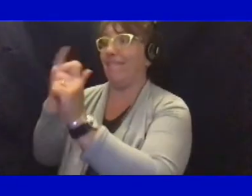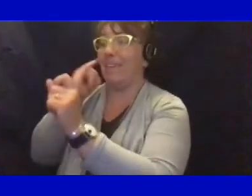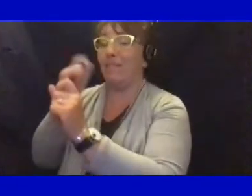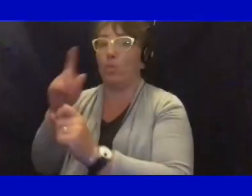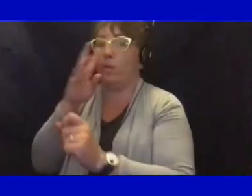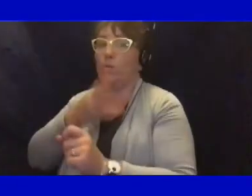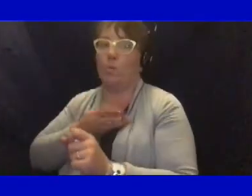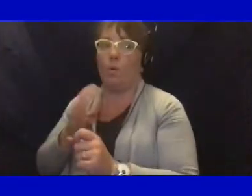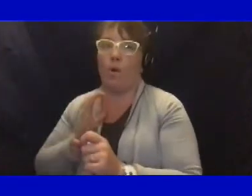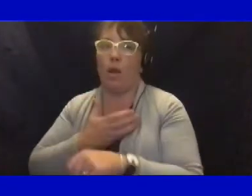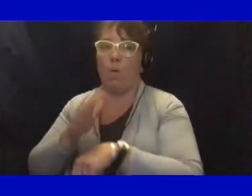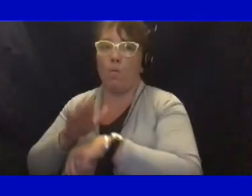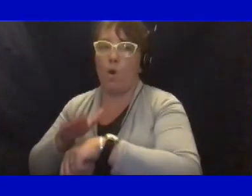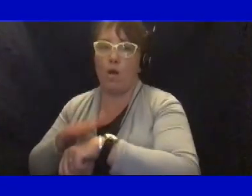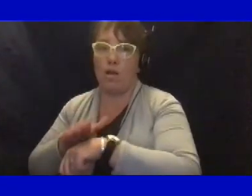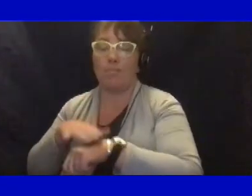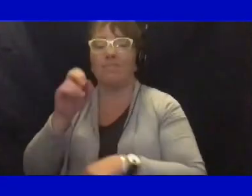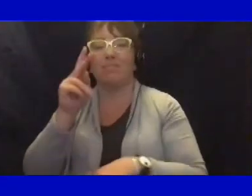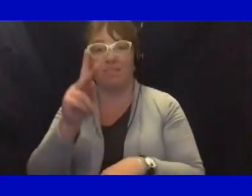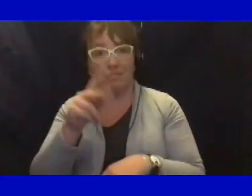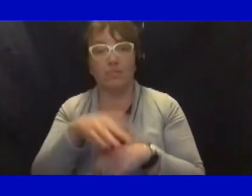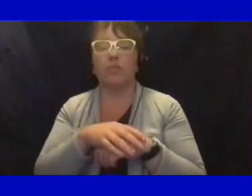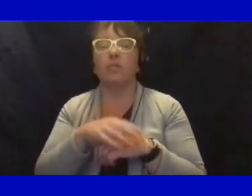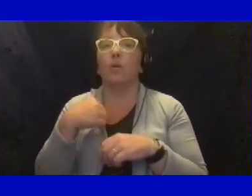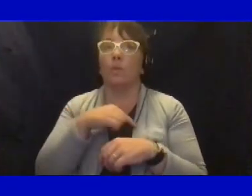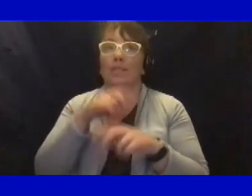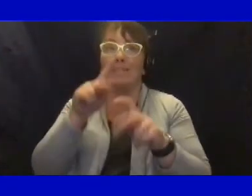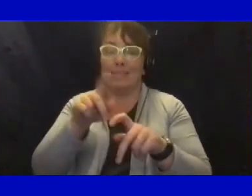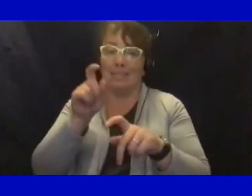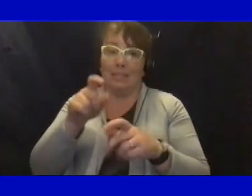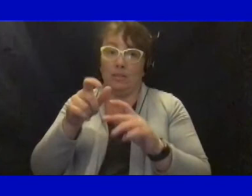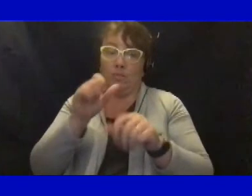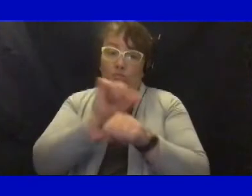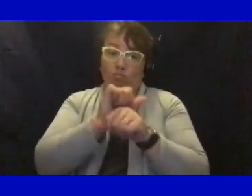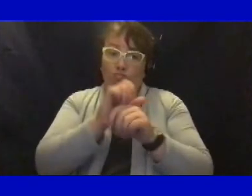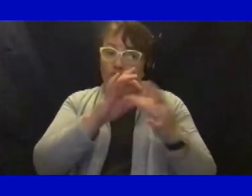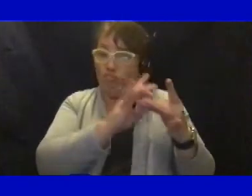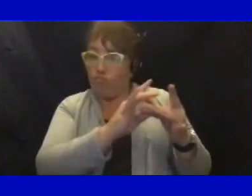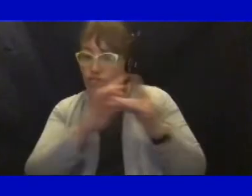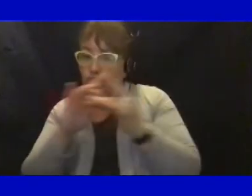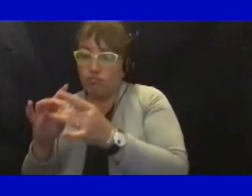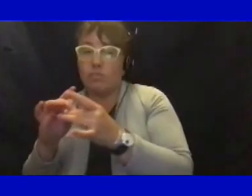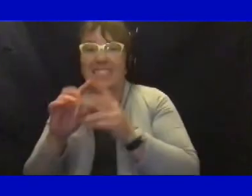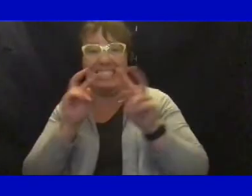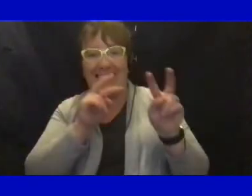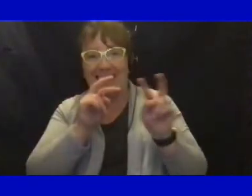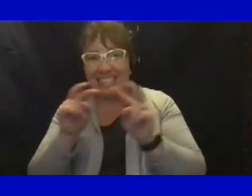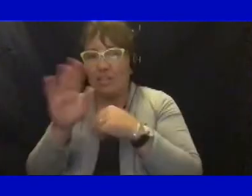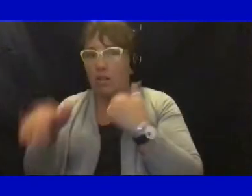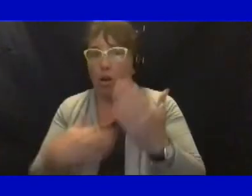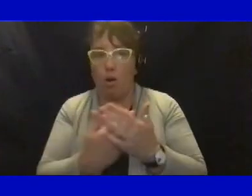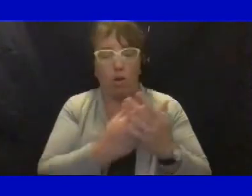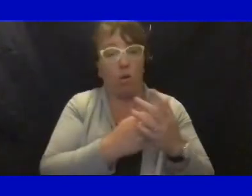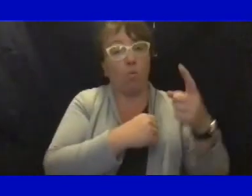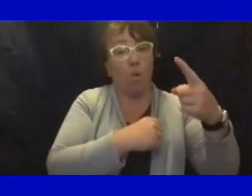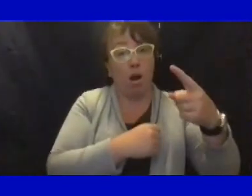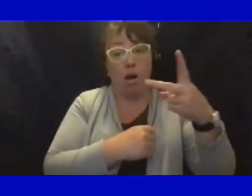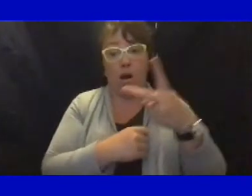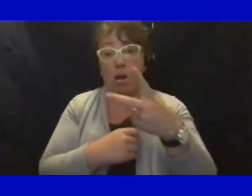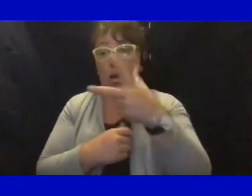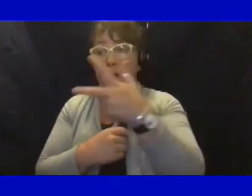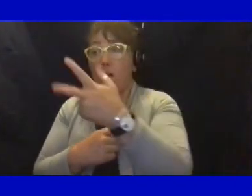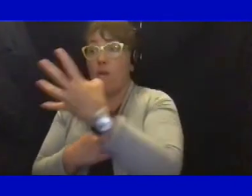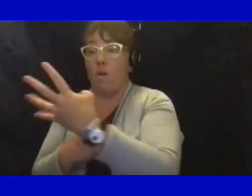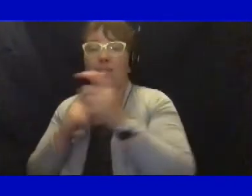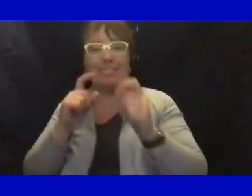and allowing us not to have to send in rescuers into a dangerous area. They take on a lot of danger when they take that job, but